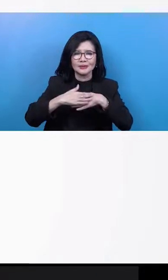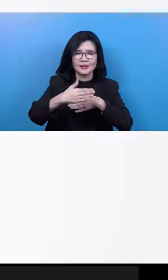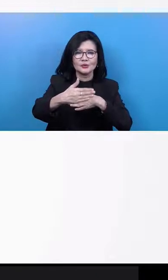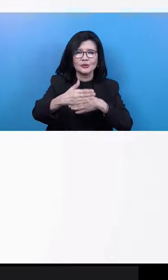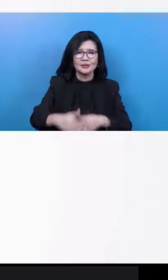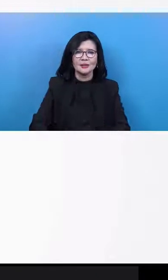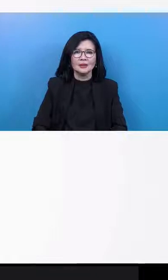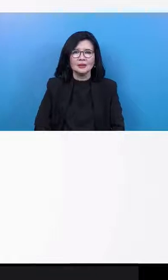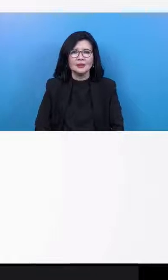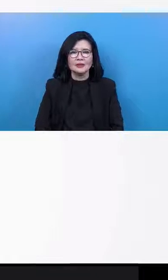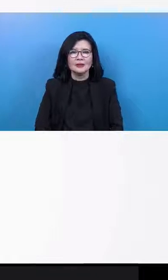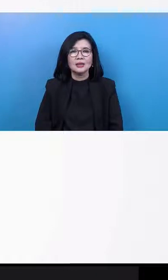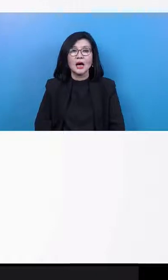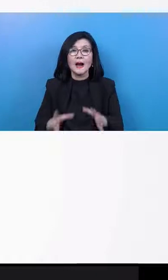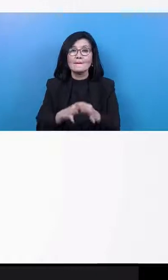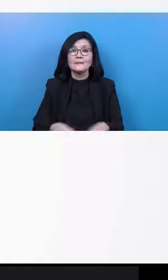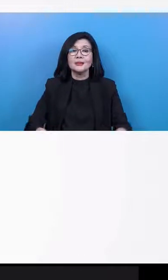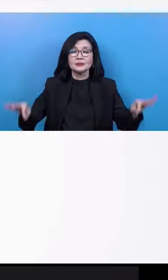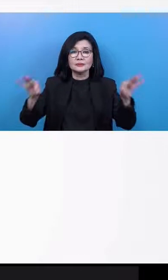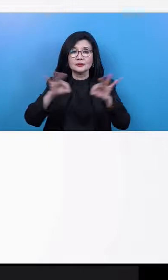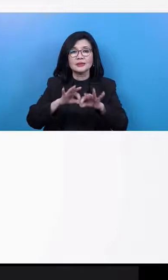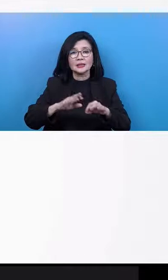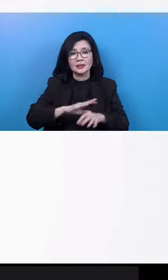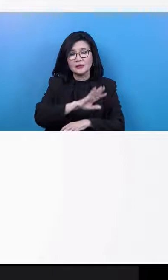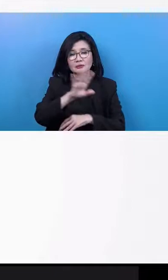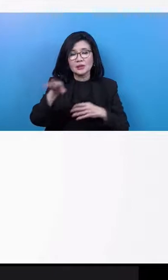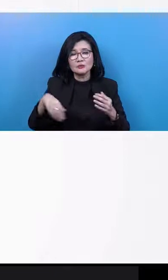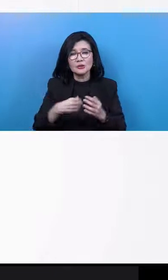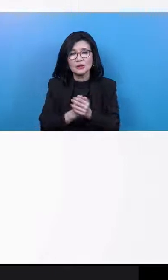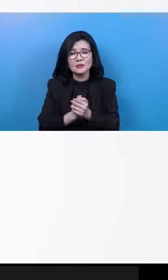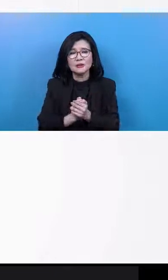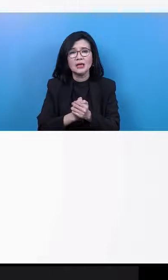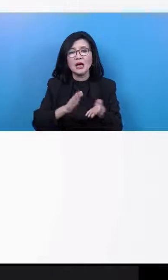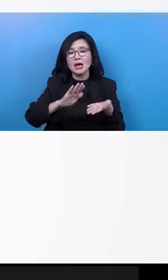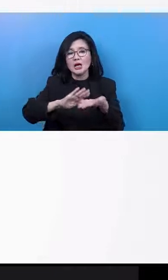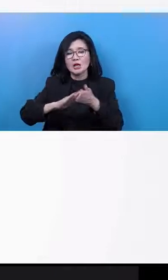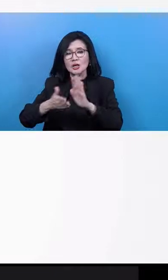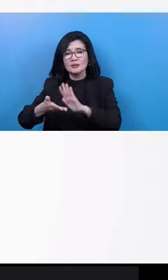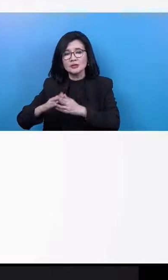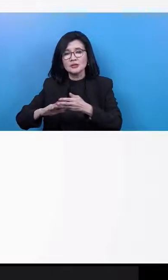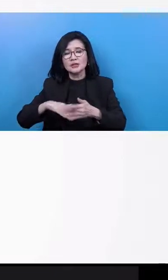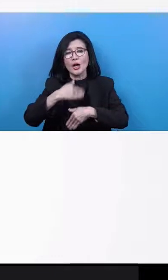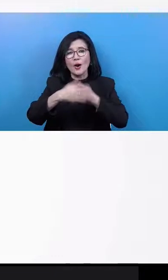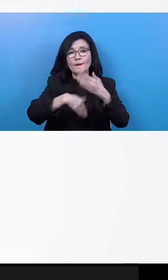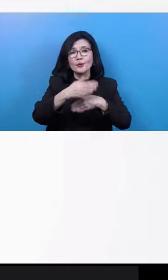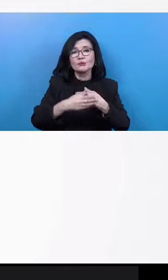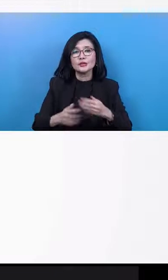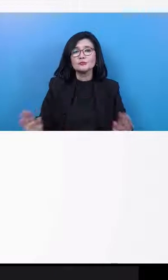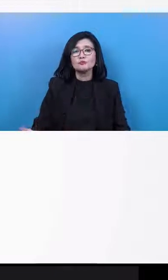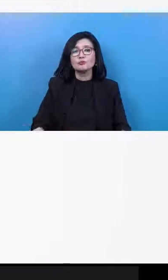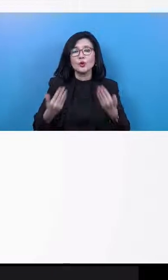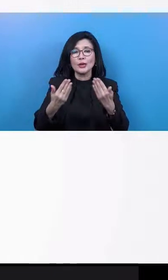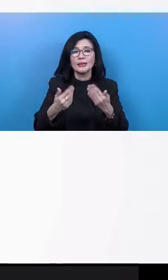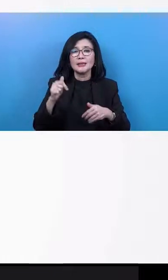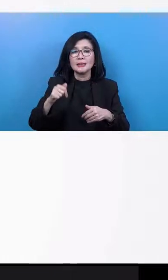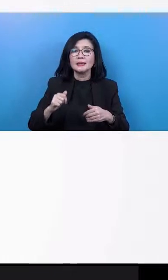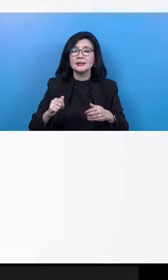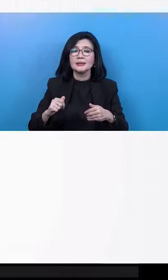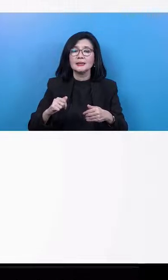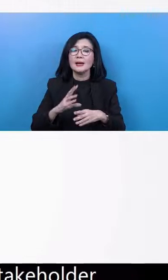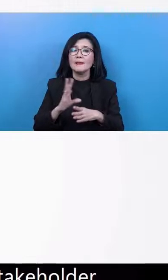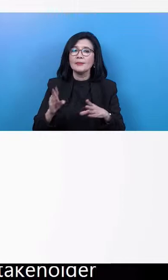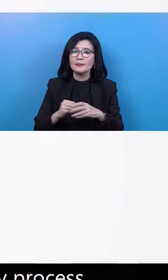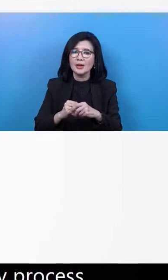community approach in our recovery process. And this will involve inviting wide range of